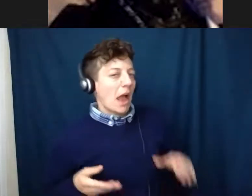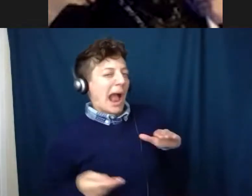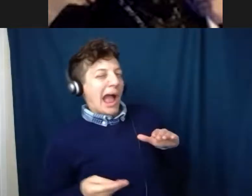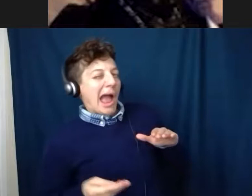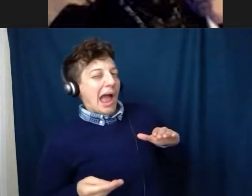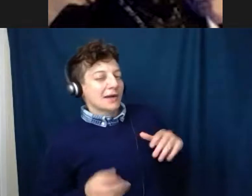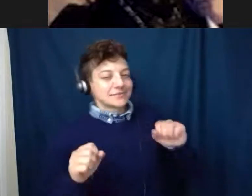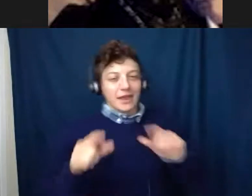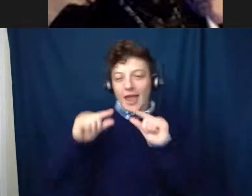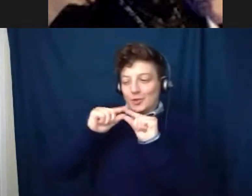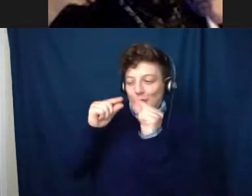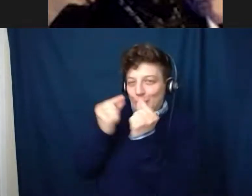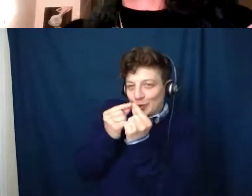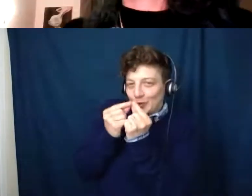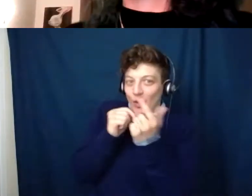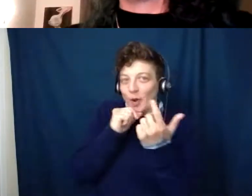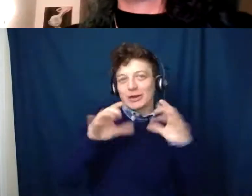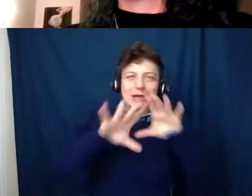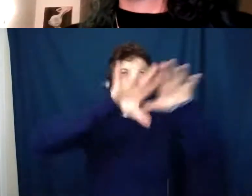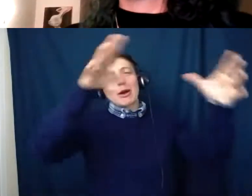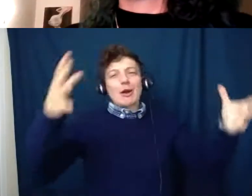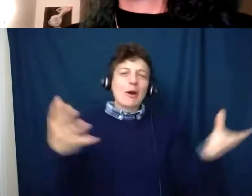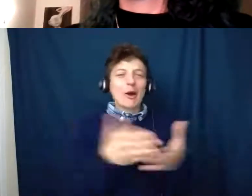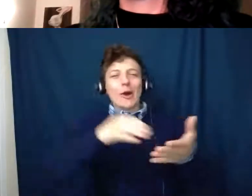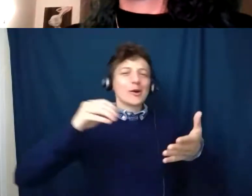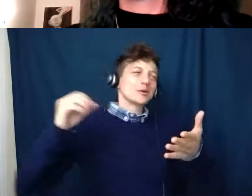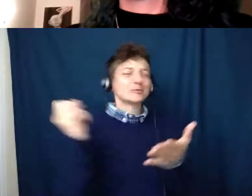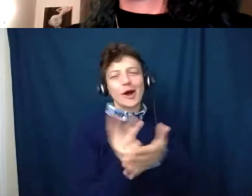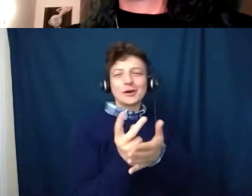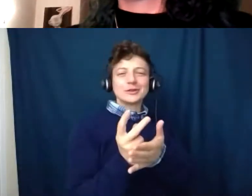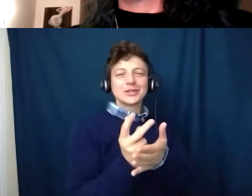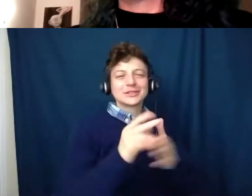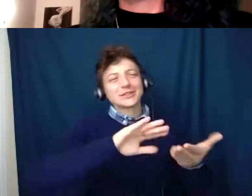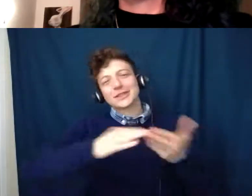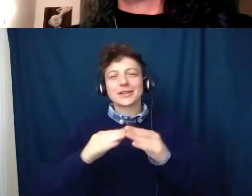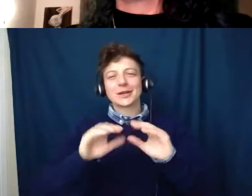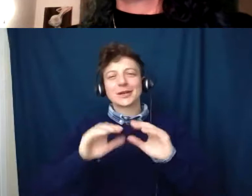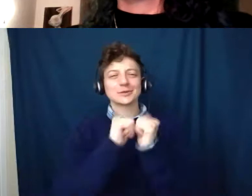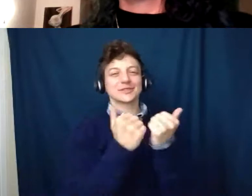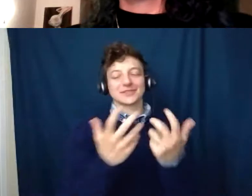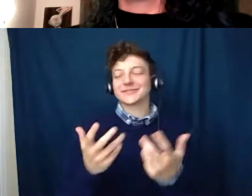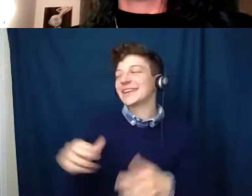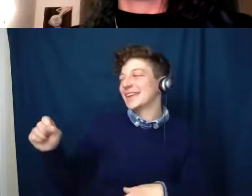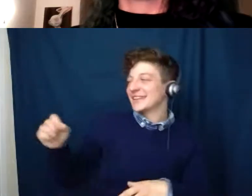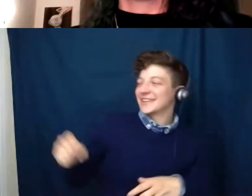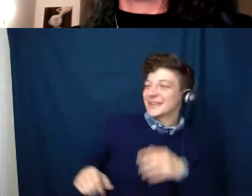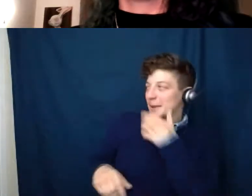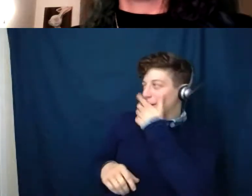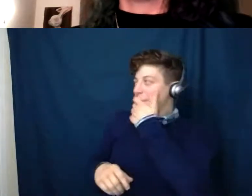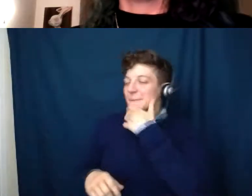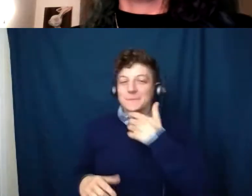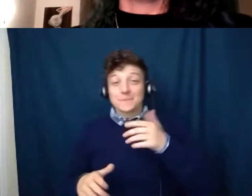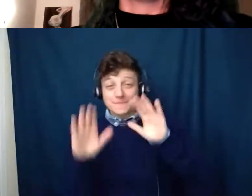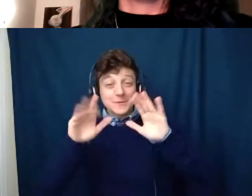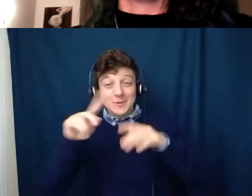group, as opposed to officially the Fishtown Neighbors Association. Yeah. Whatever. Yeah. Okay. That's a great